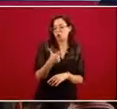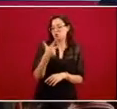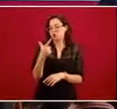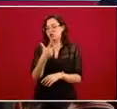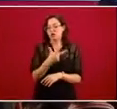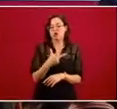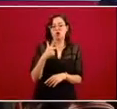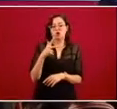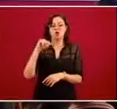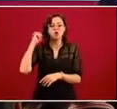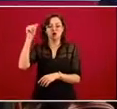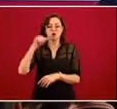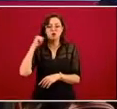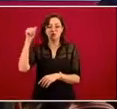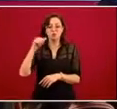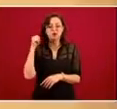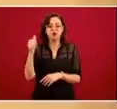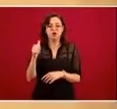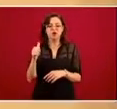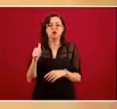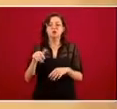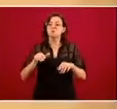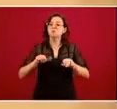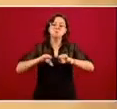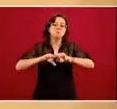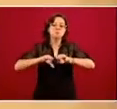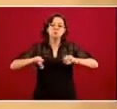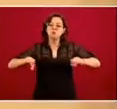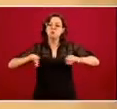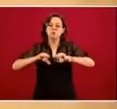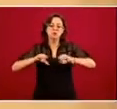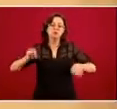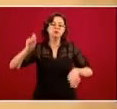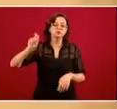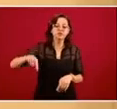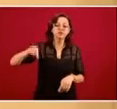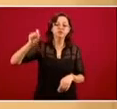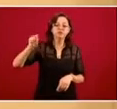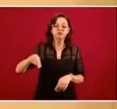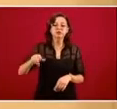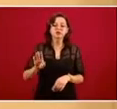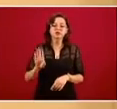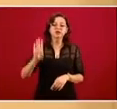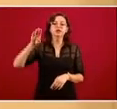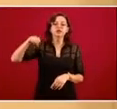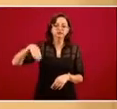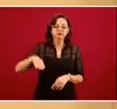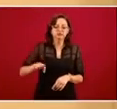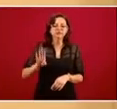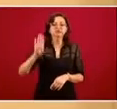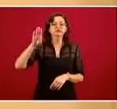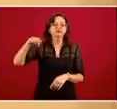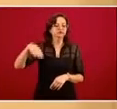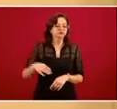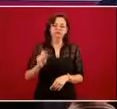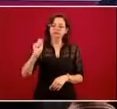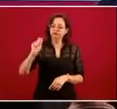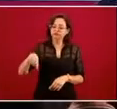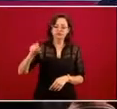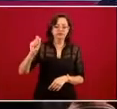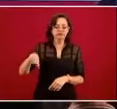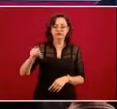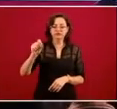So as you can see, on April the 8th or 9, the upward trend that we had